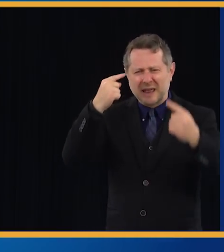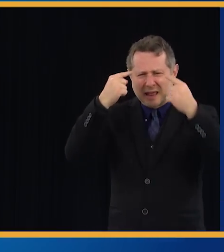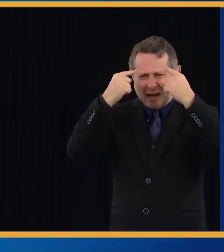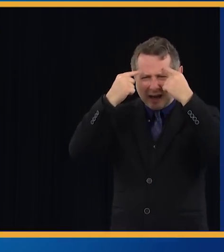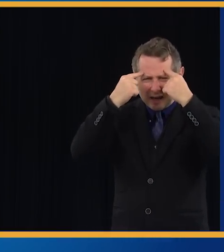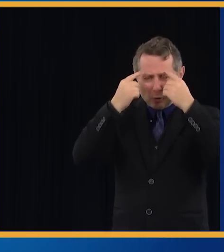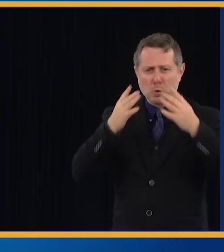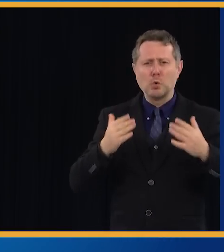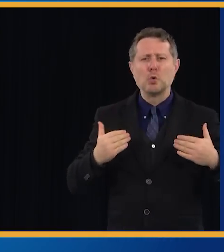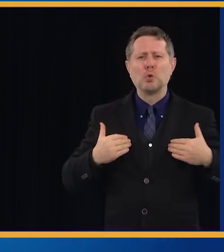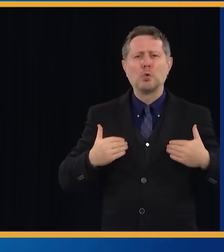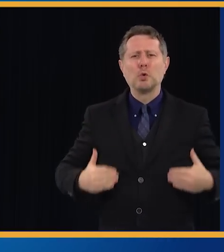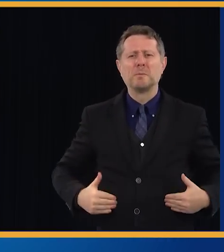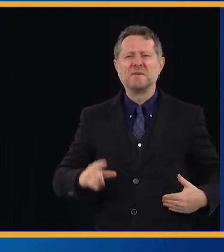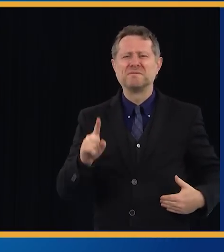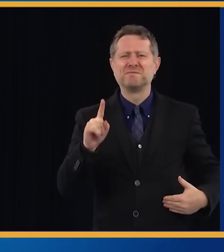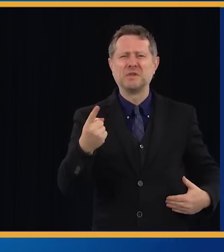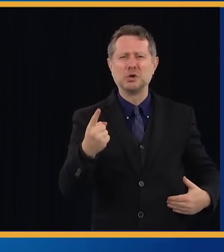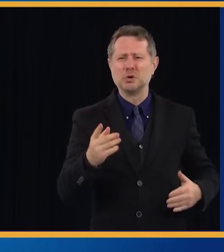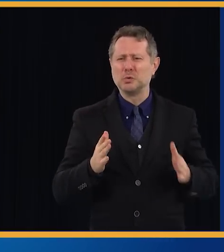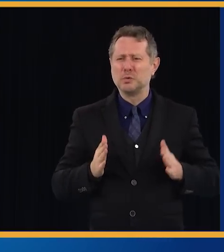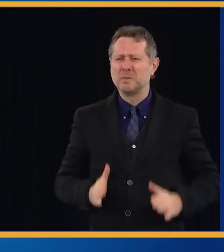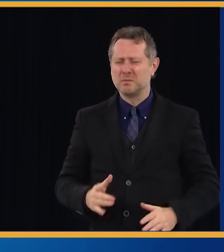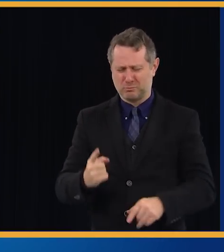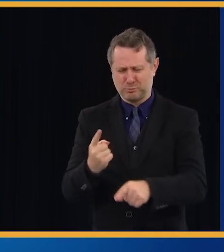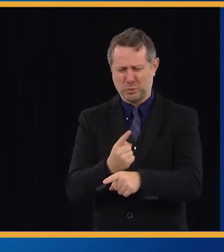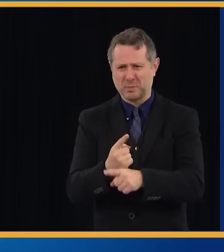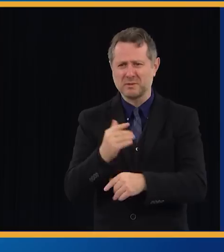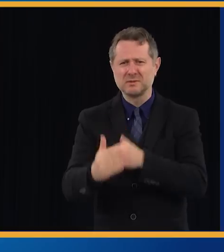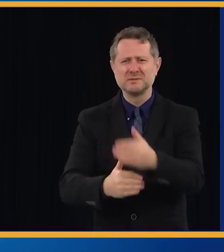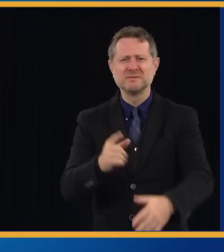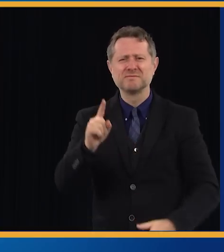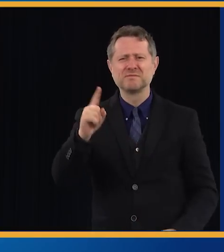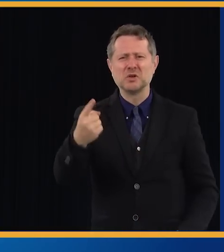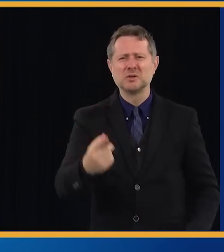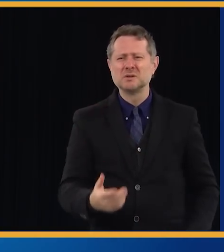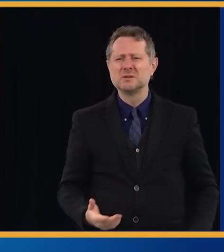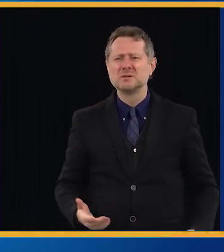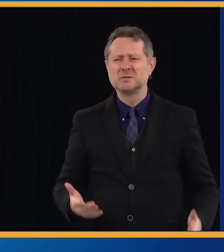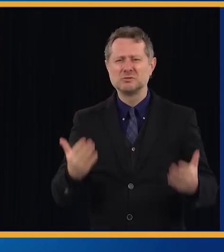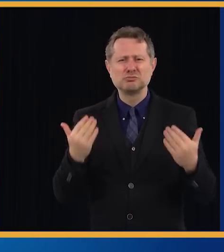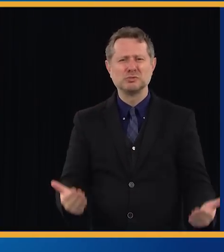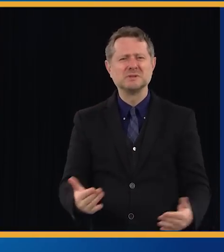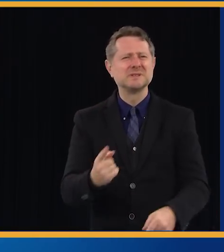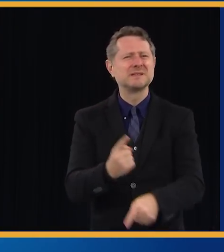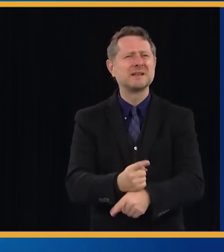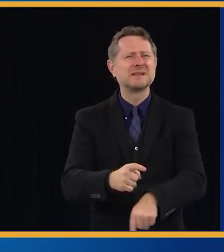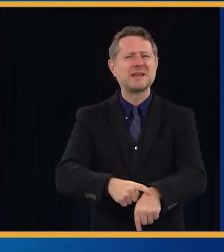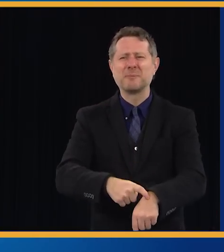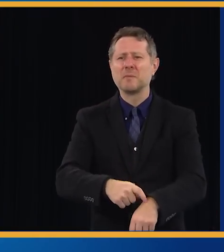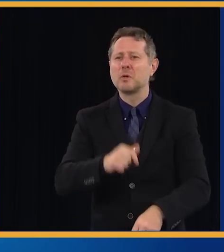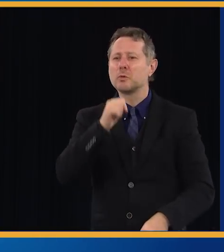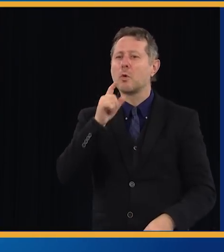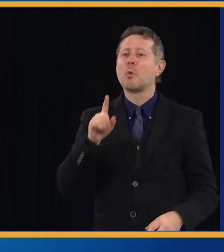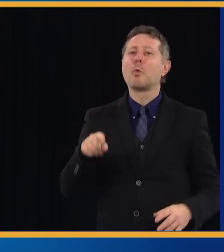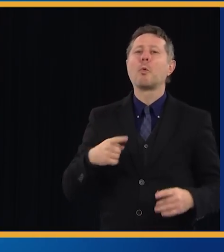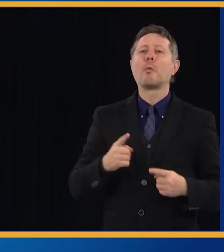decency, now is the time. And if there was ever a time to stop your